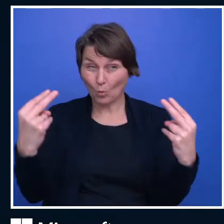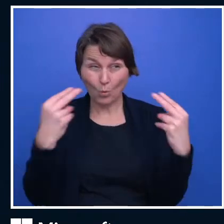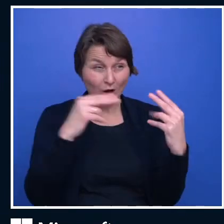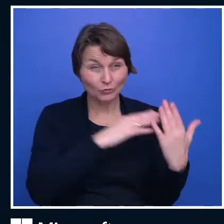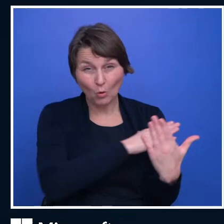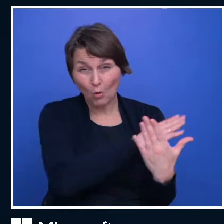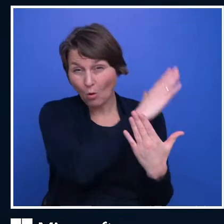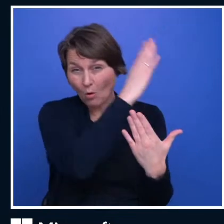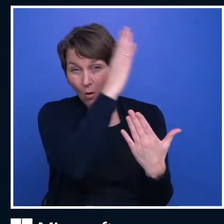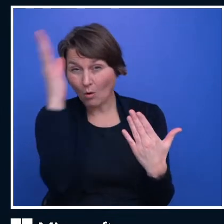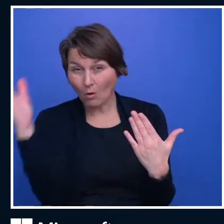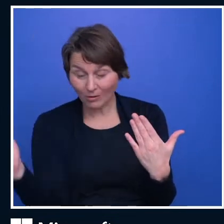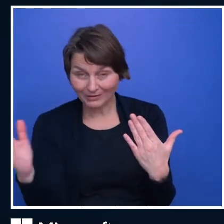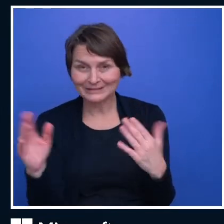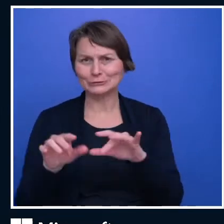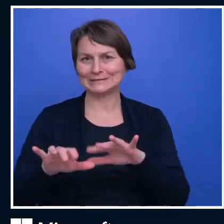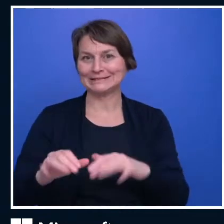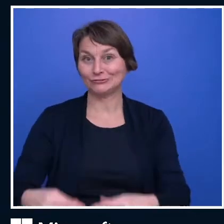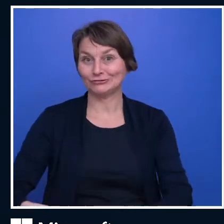know.